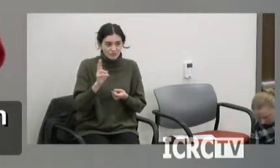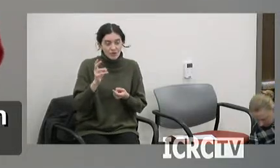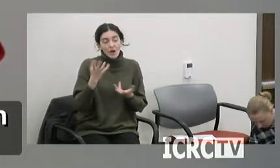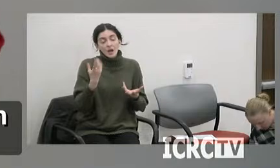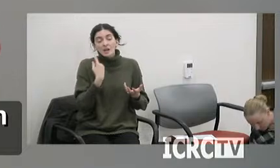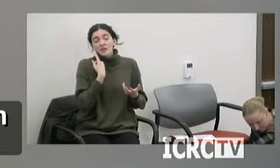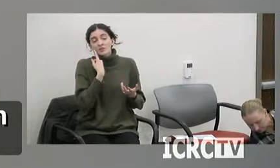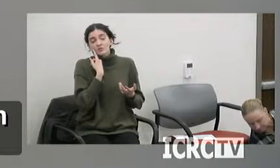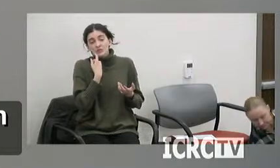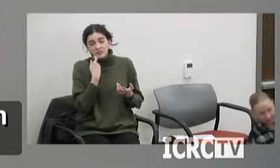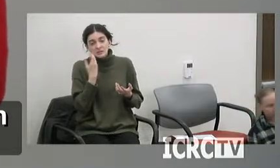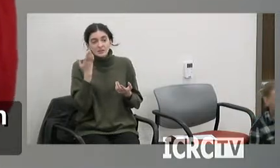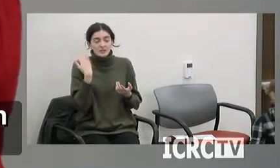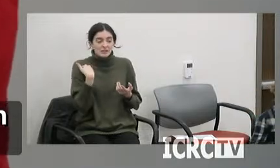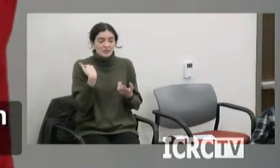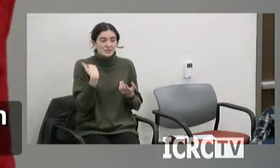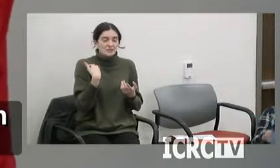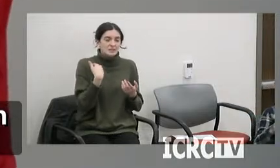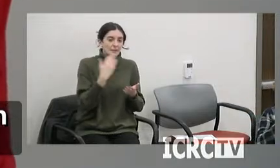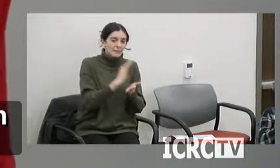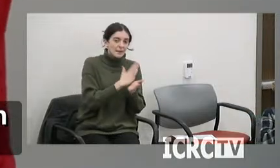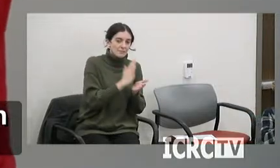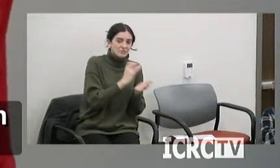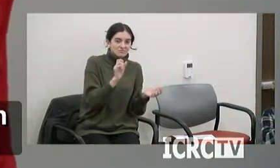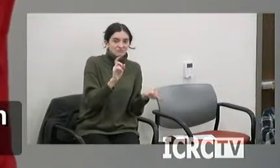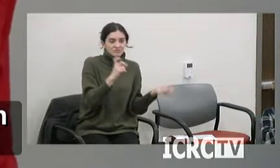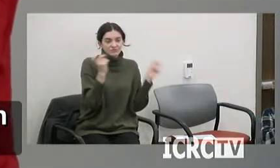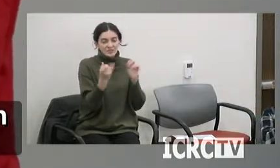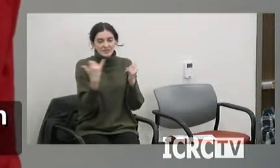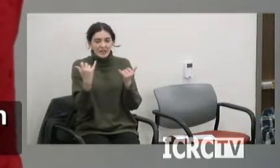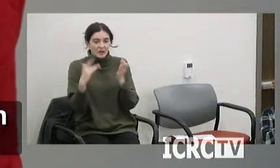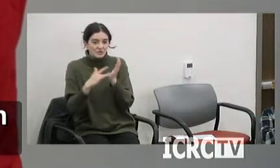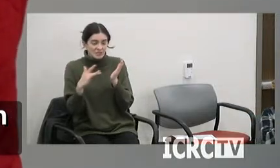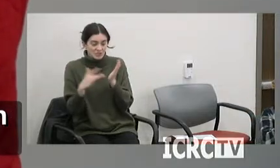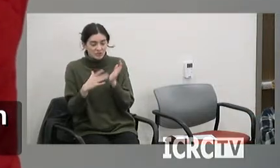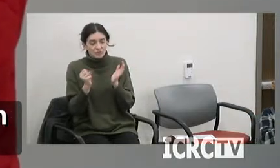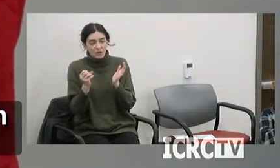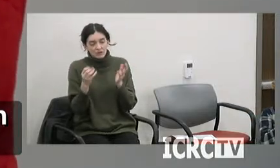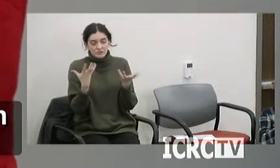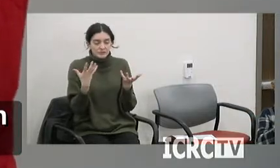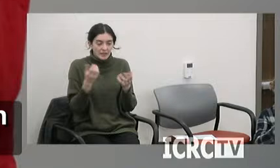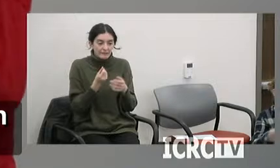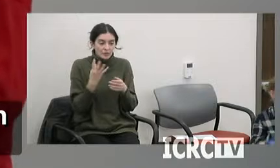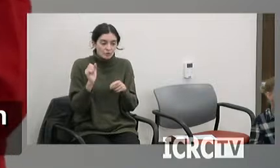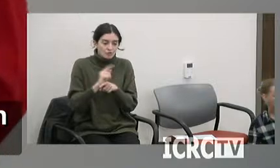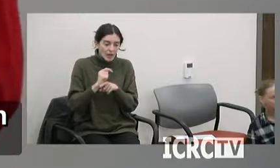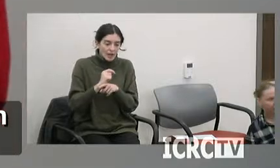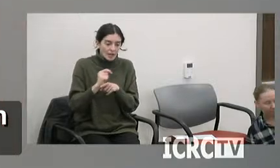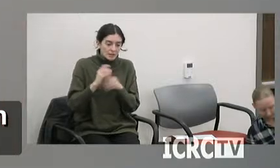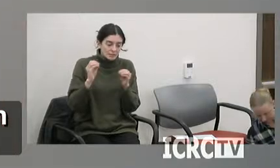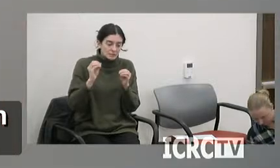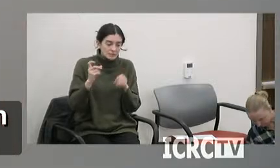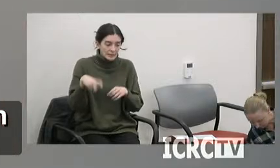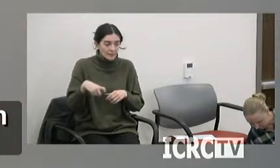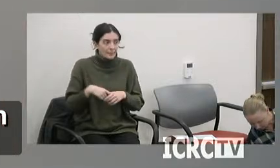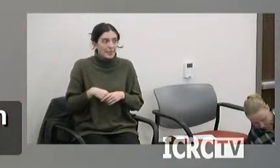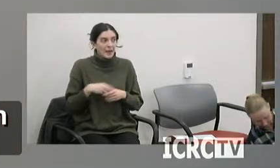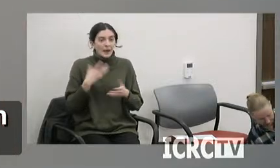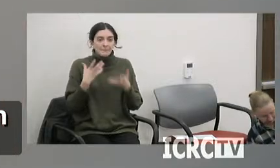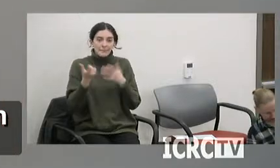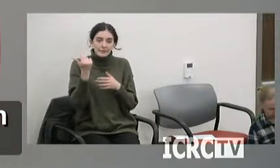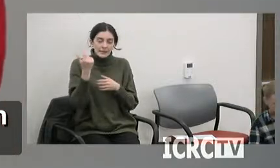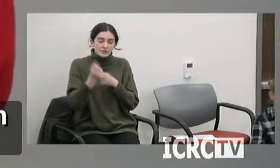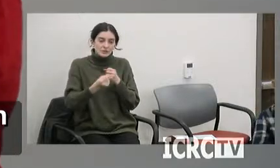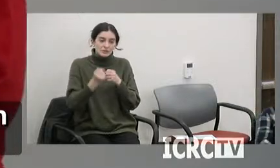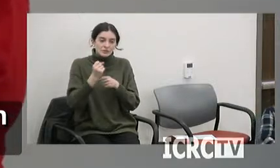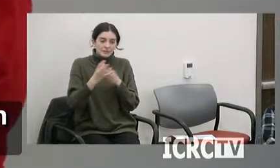some training and some small videos, but this is a requirement. We do have, as you remember from some board meetings last year or